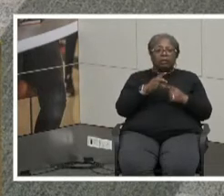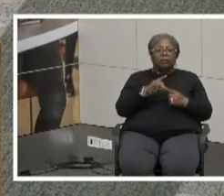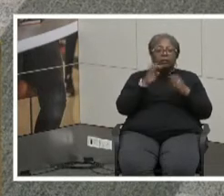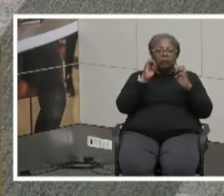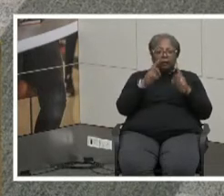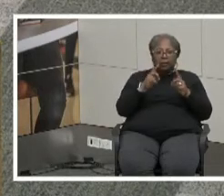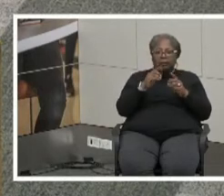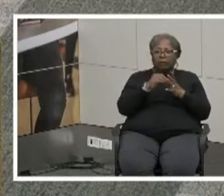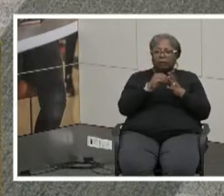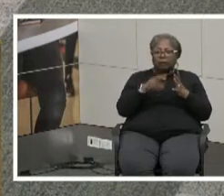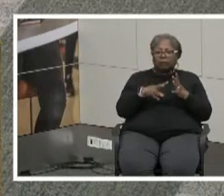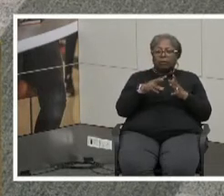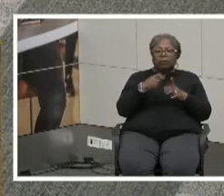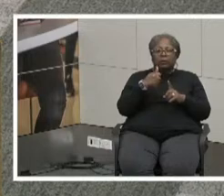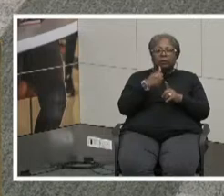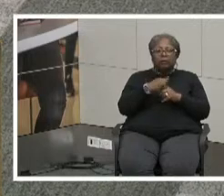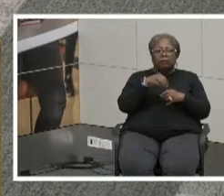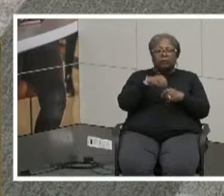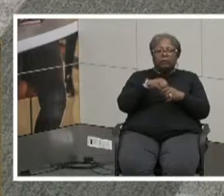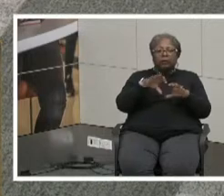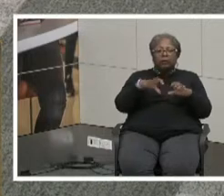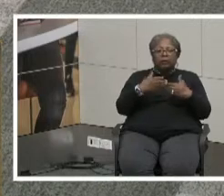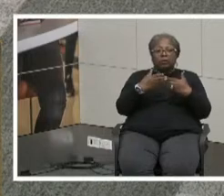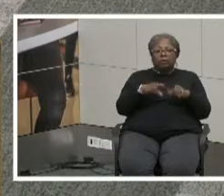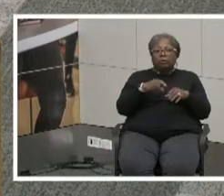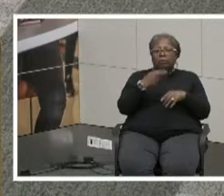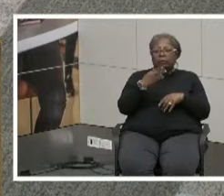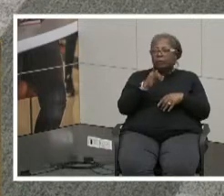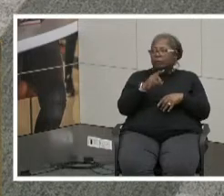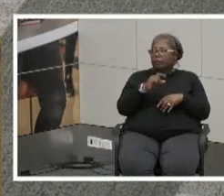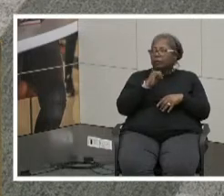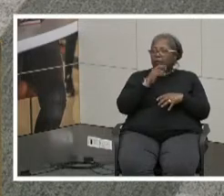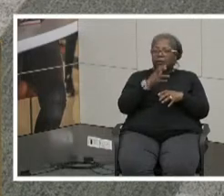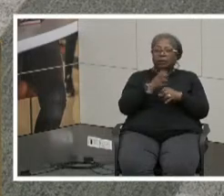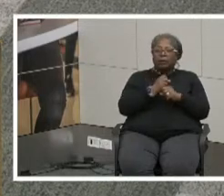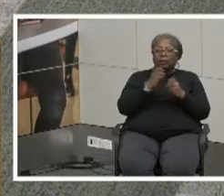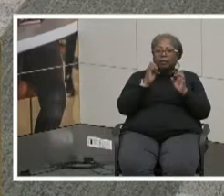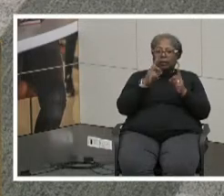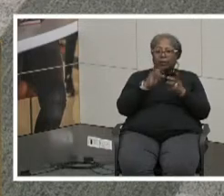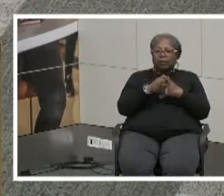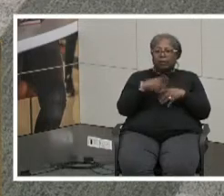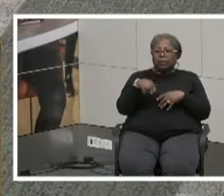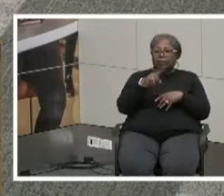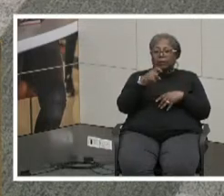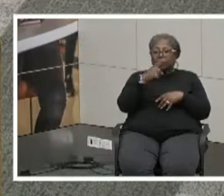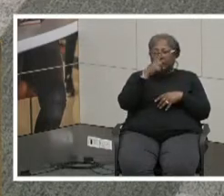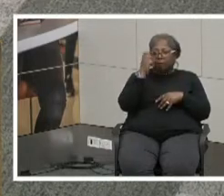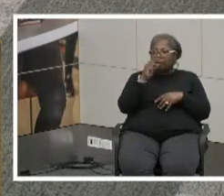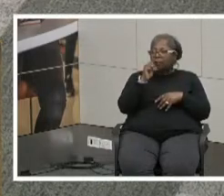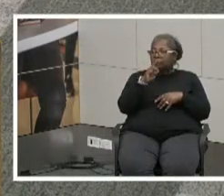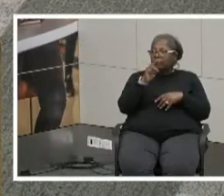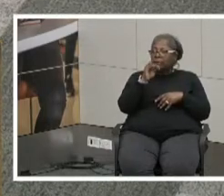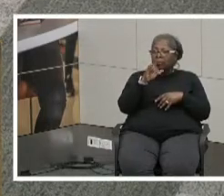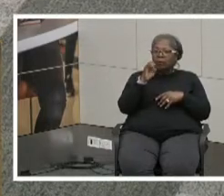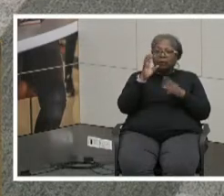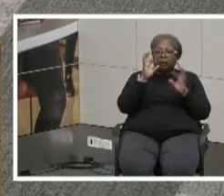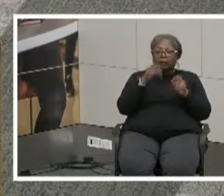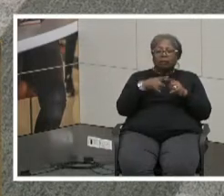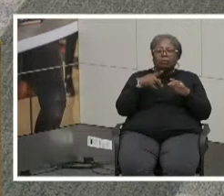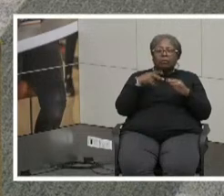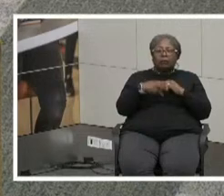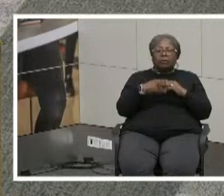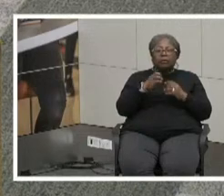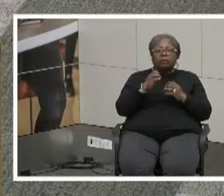education students in self-contained classrooms in HISD are not getting the education they need because Mr miles decided to cut